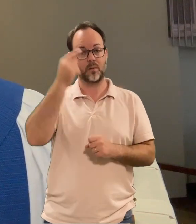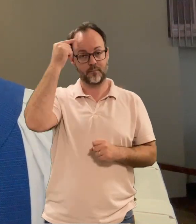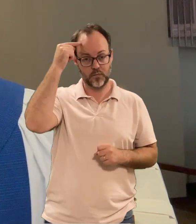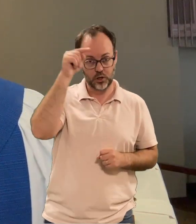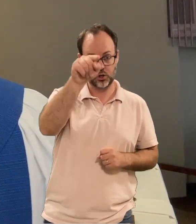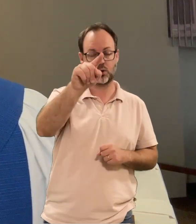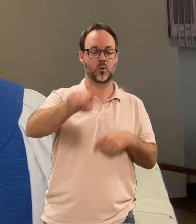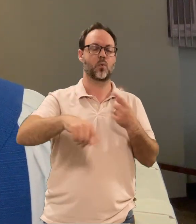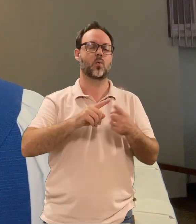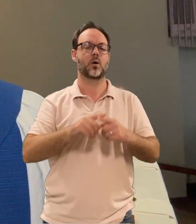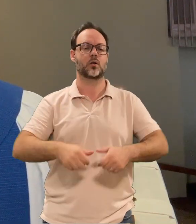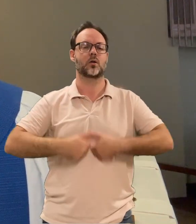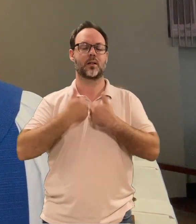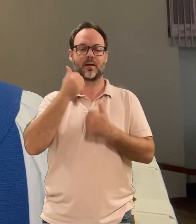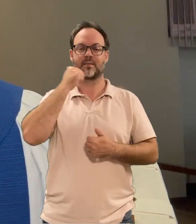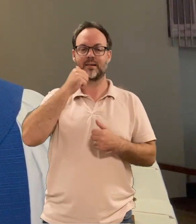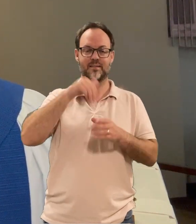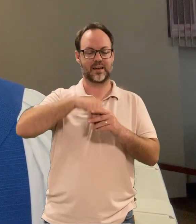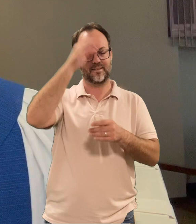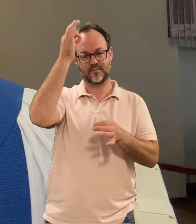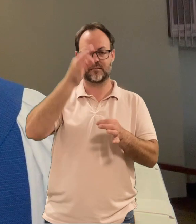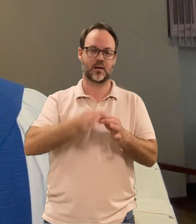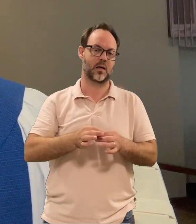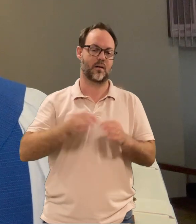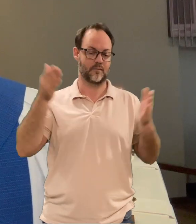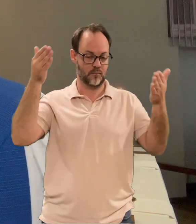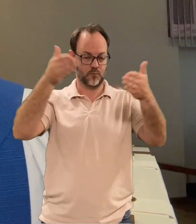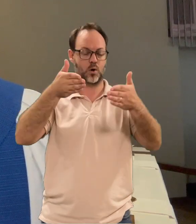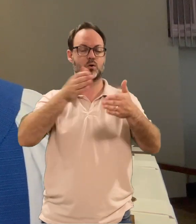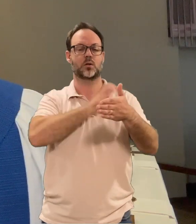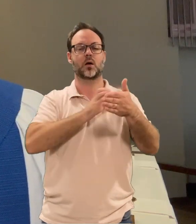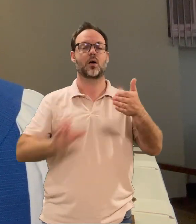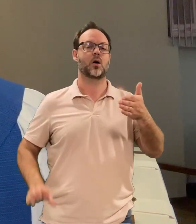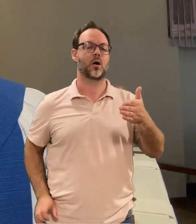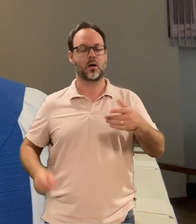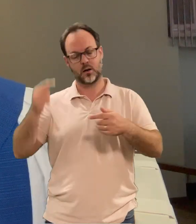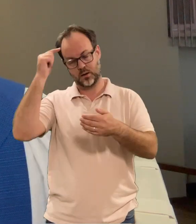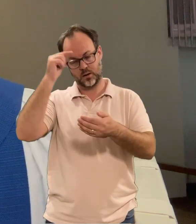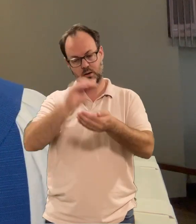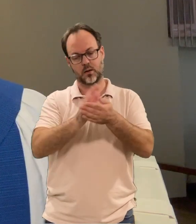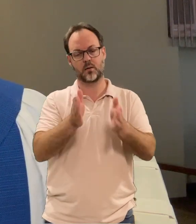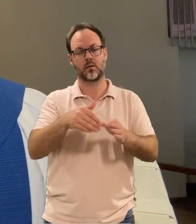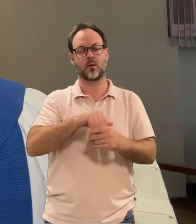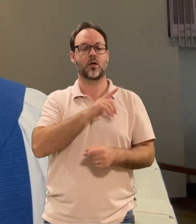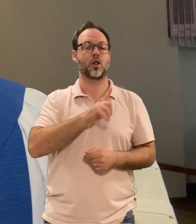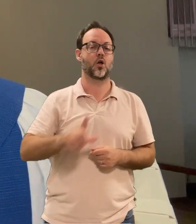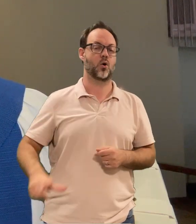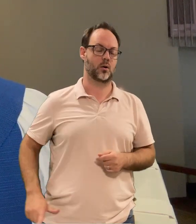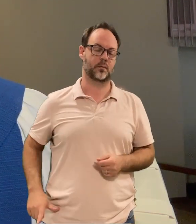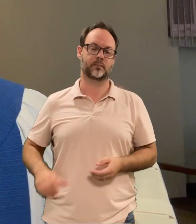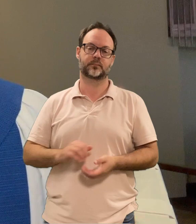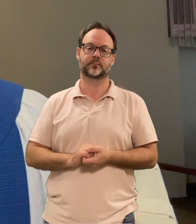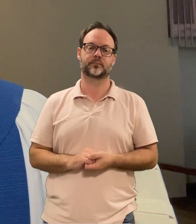words and these promises to you as you live each day in faith, focused on Christ as a believer